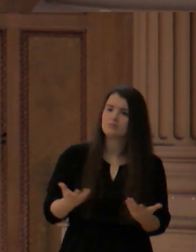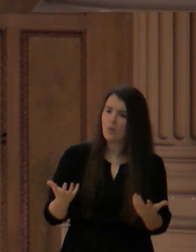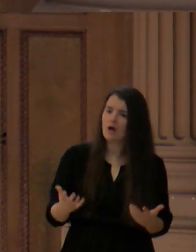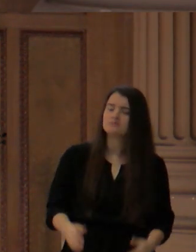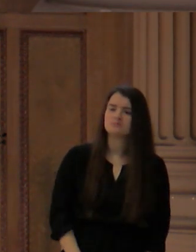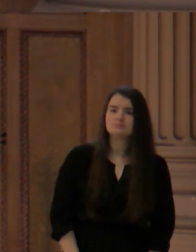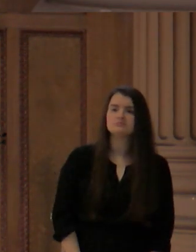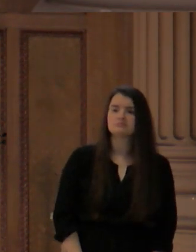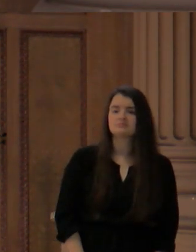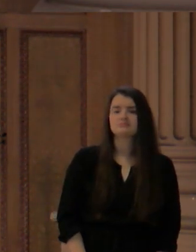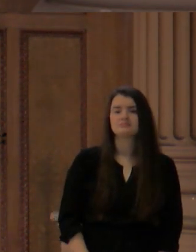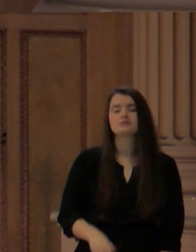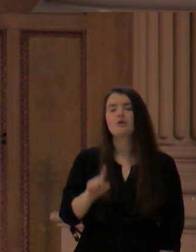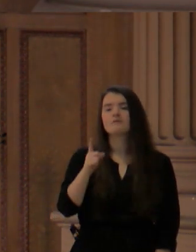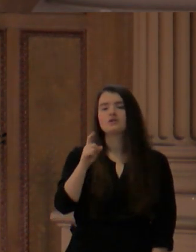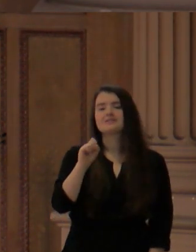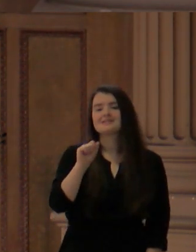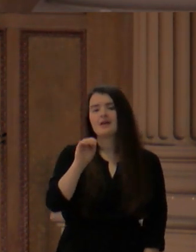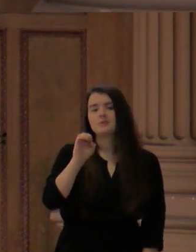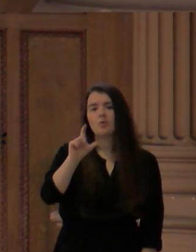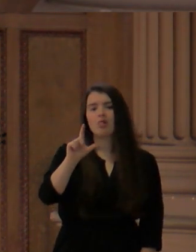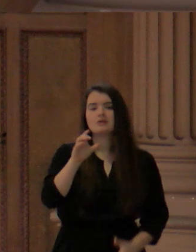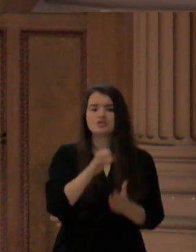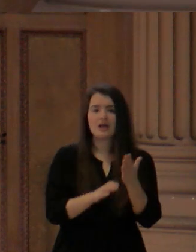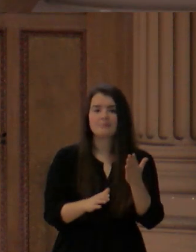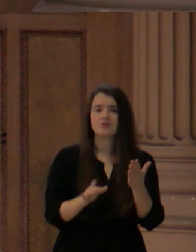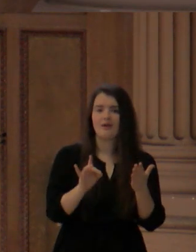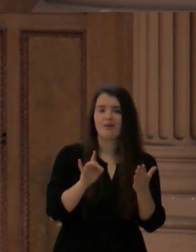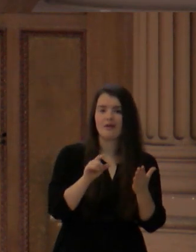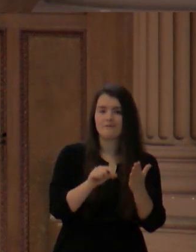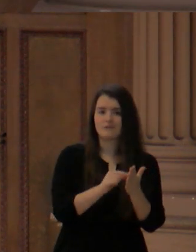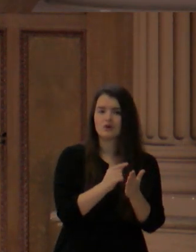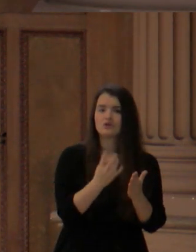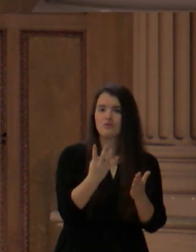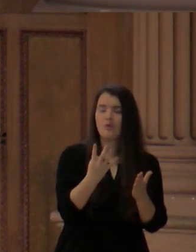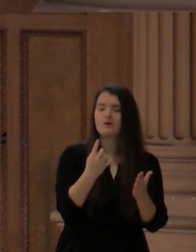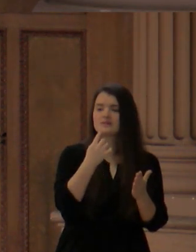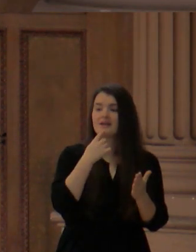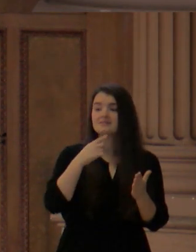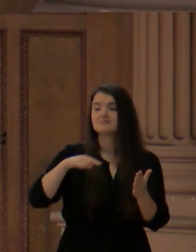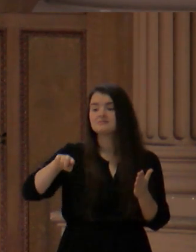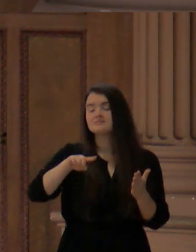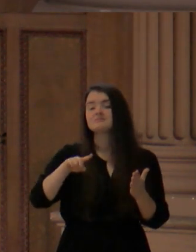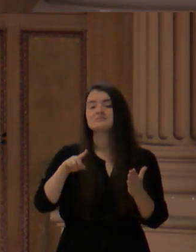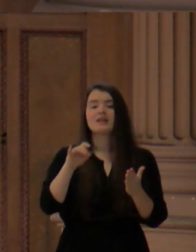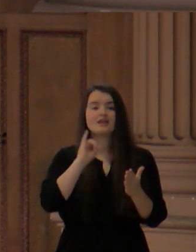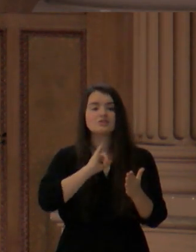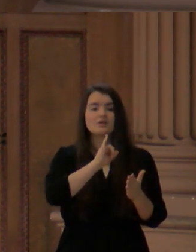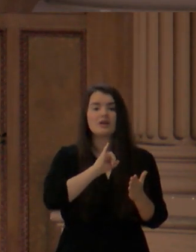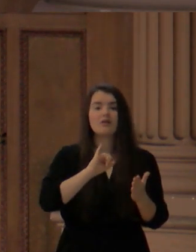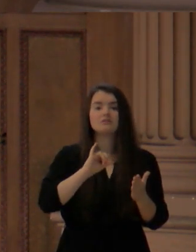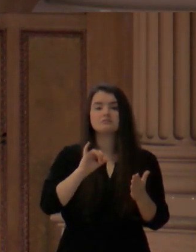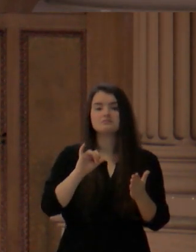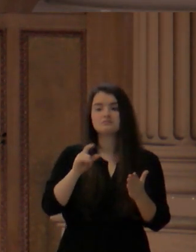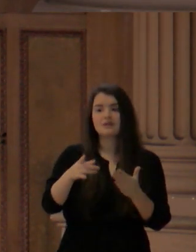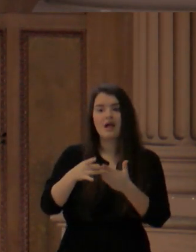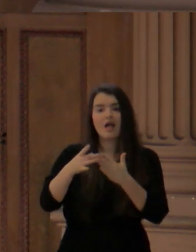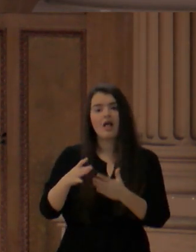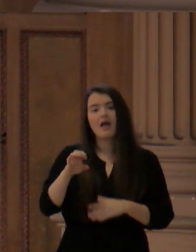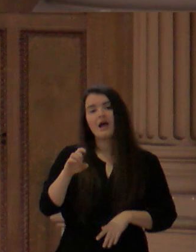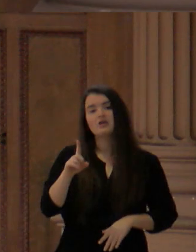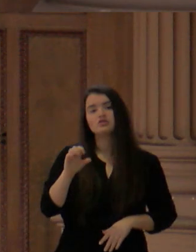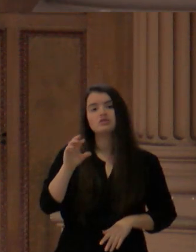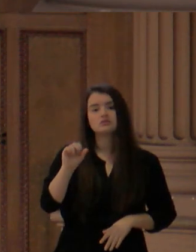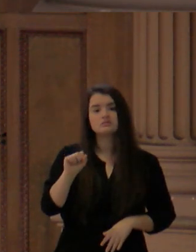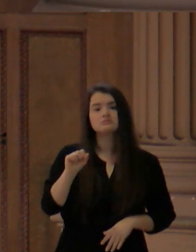went down. In 1 Samuel 8, verse 4, it says, Then all the elders of Israel gathered together, and they came to Samuel at Ramah, and said